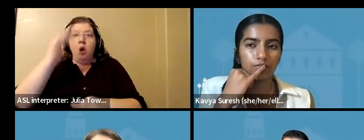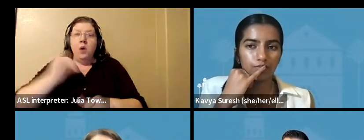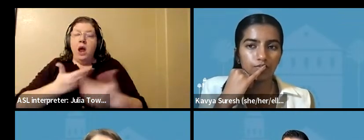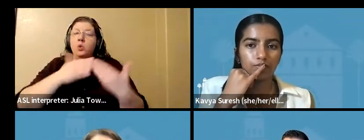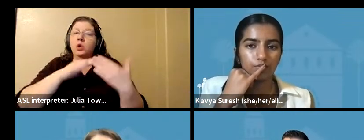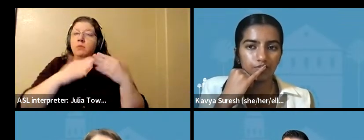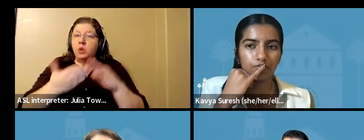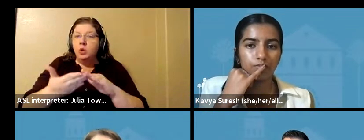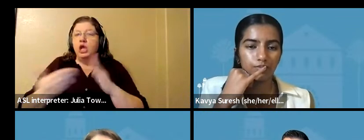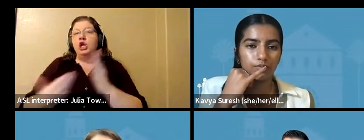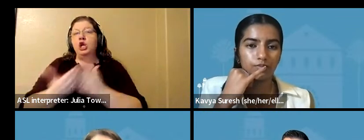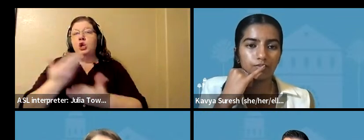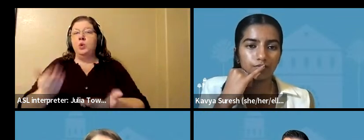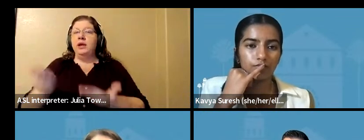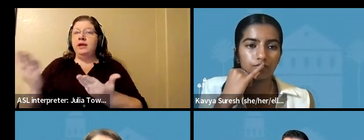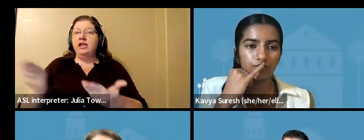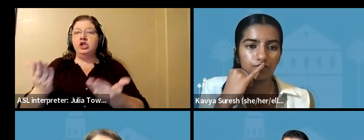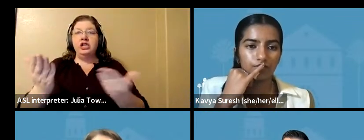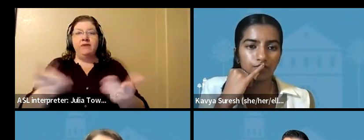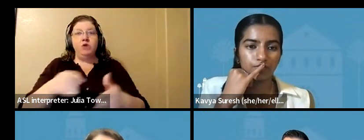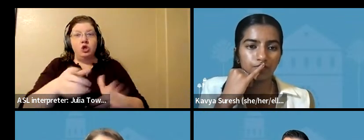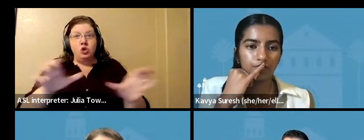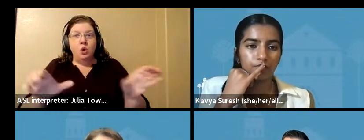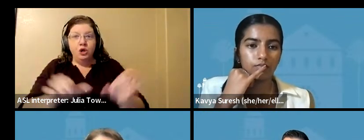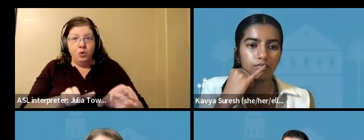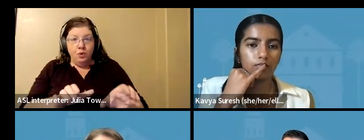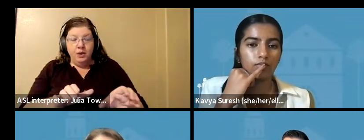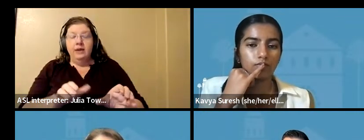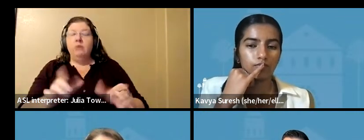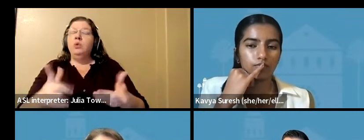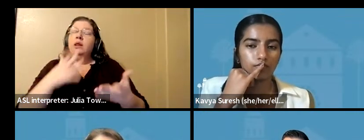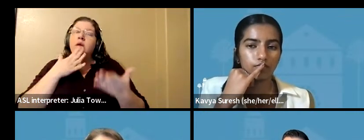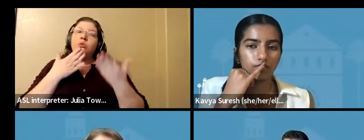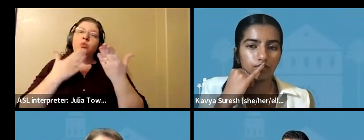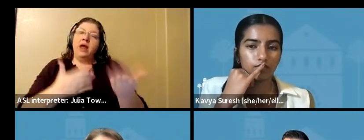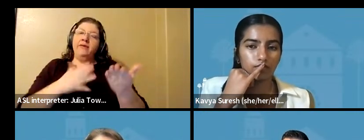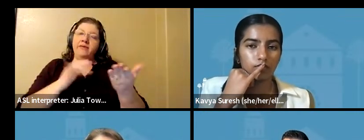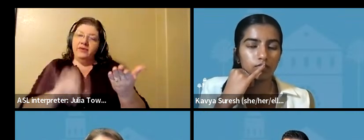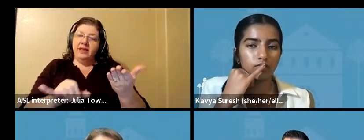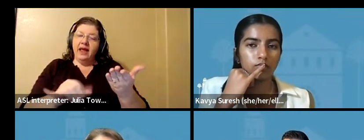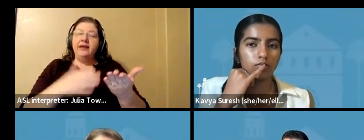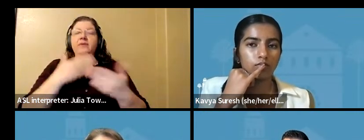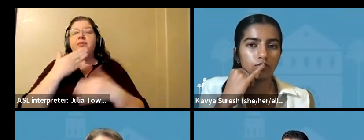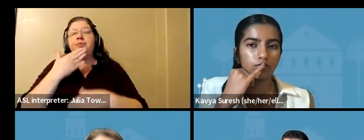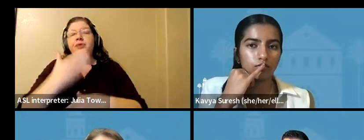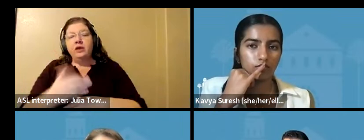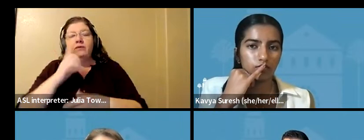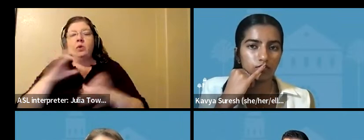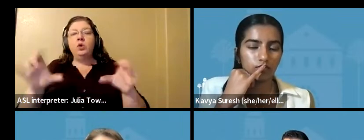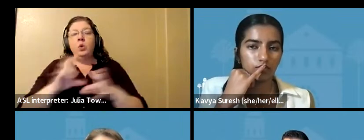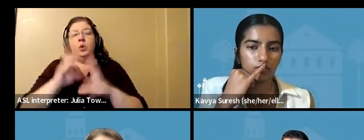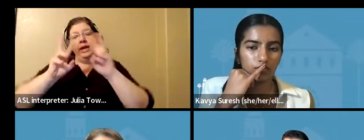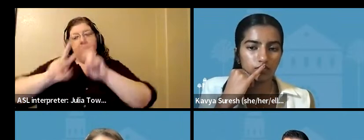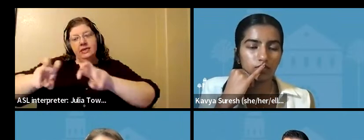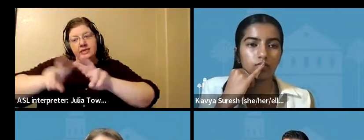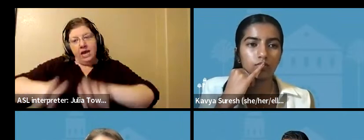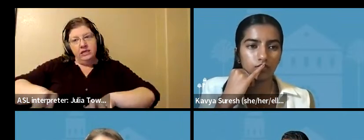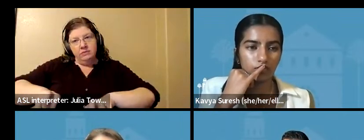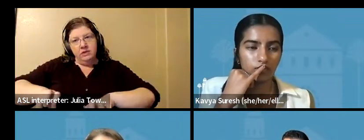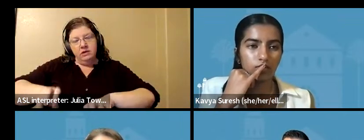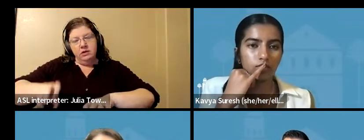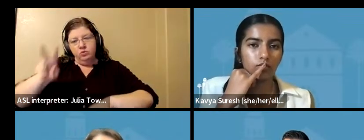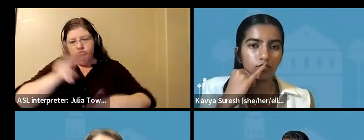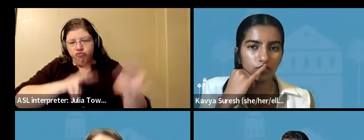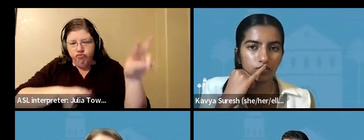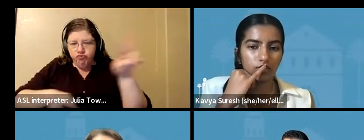the new initiatives that you are doing. I'm very grateful for that, and thank you for doing an assessment, taking inventory of